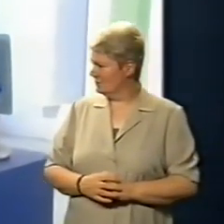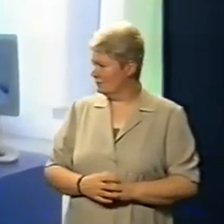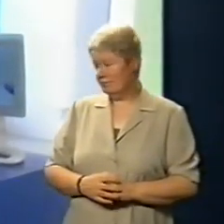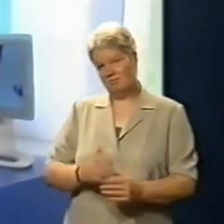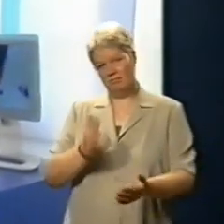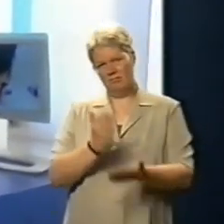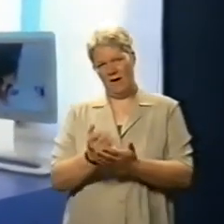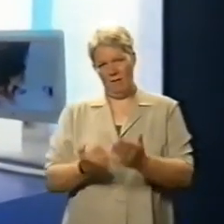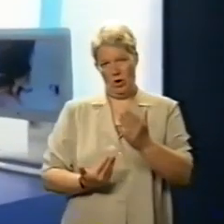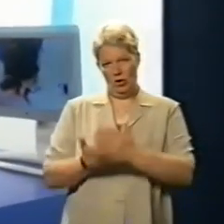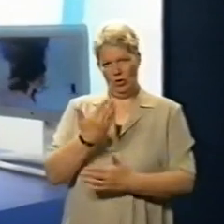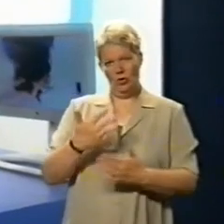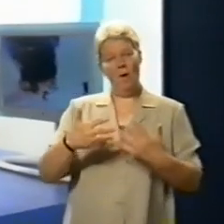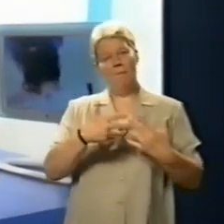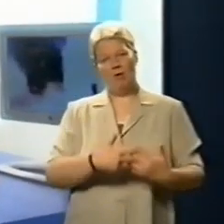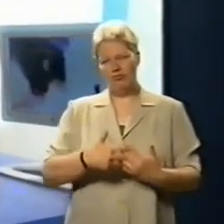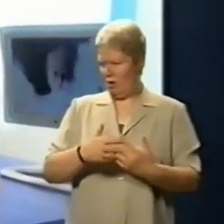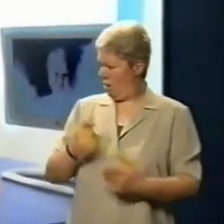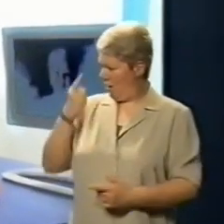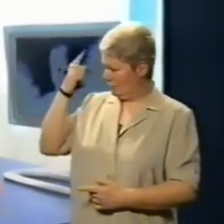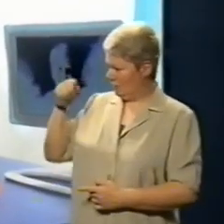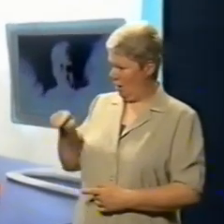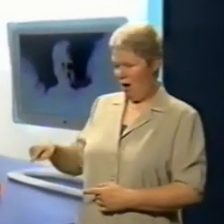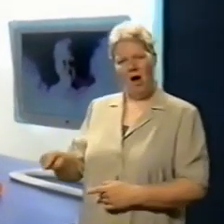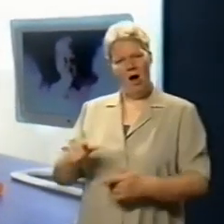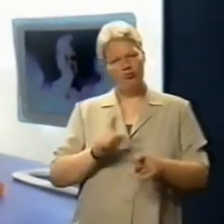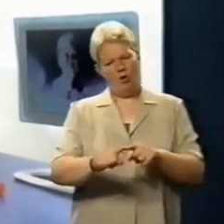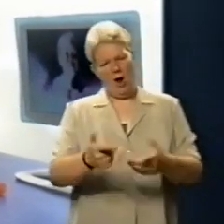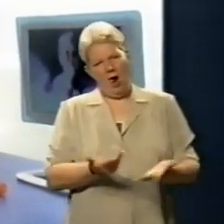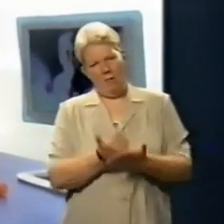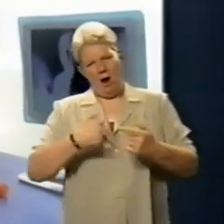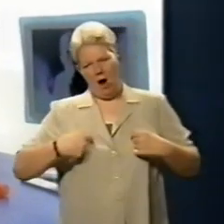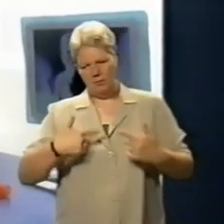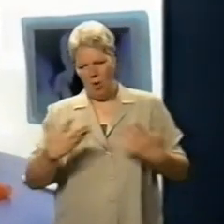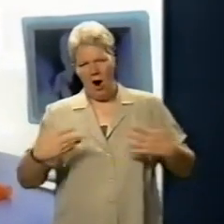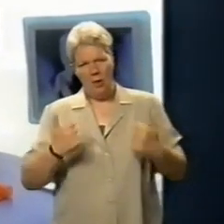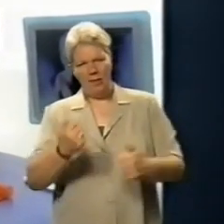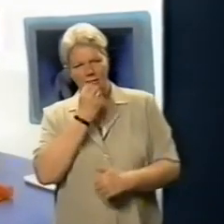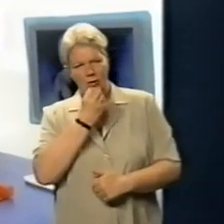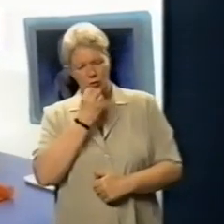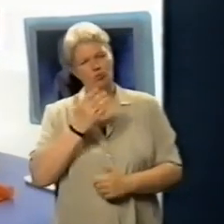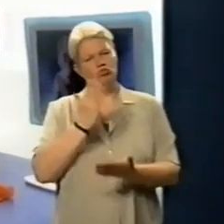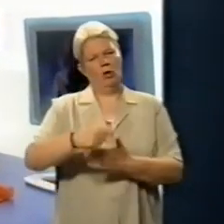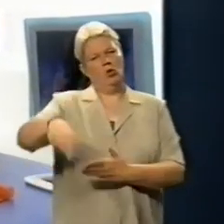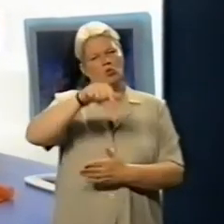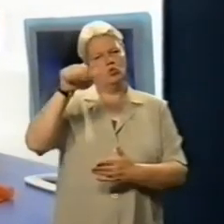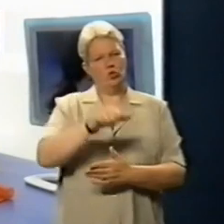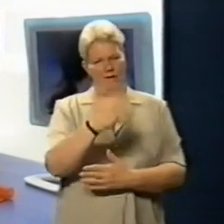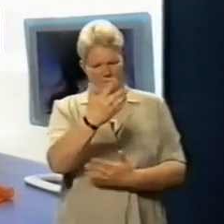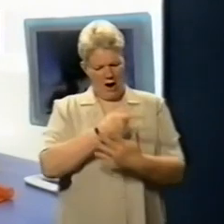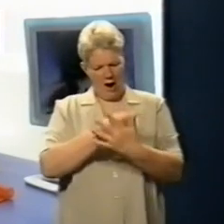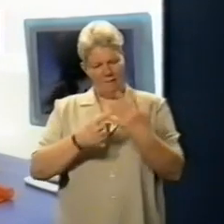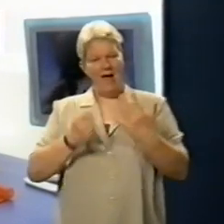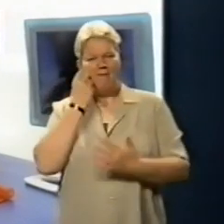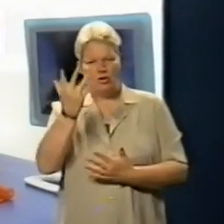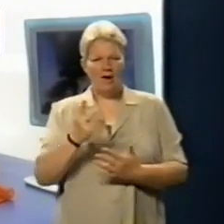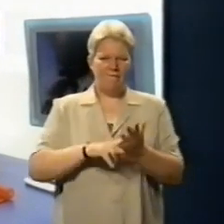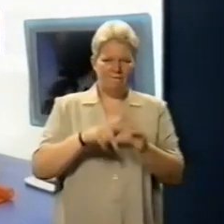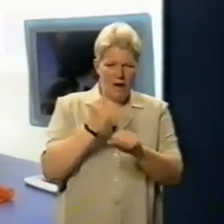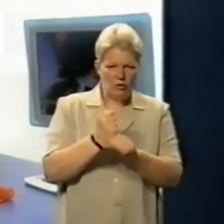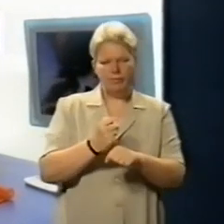an invention from the States to encourage us to have a healthy diet. Apparently, we should all eat five or more portions of fruit and veg every day, but